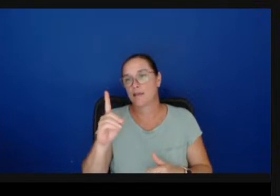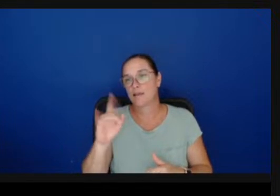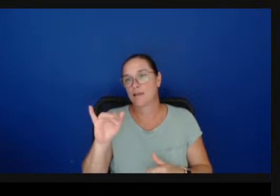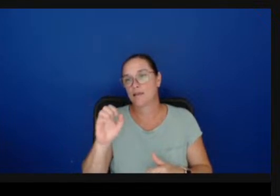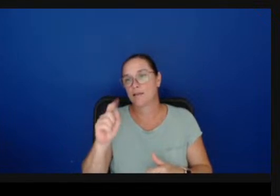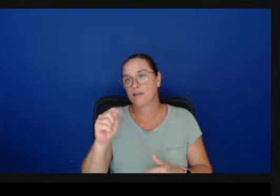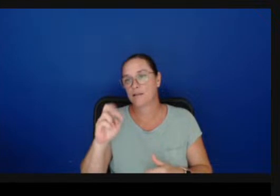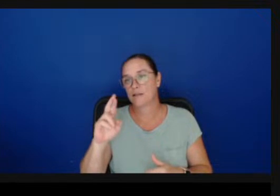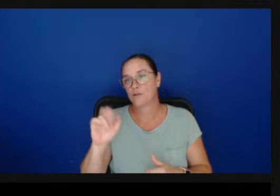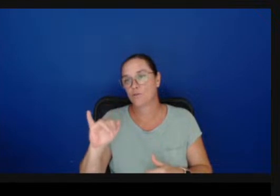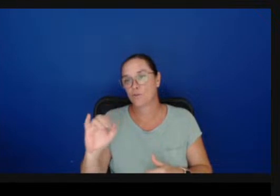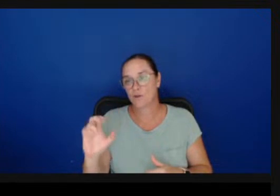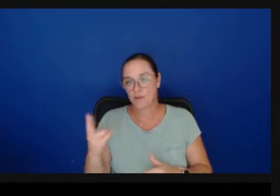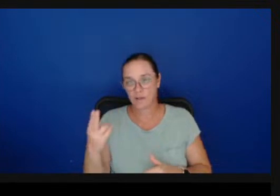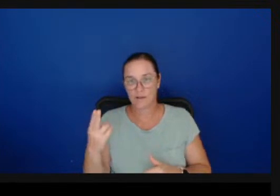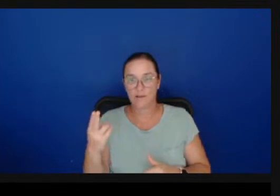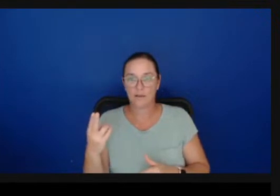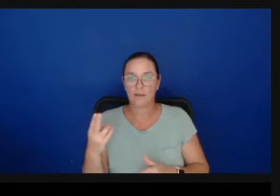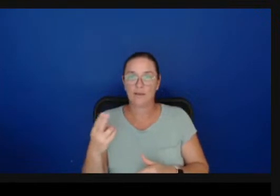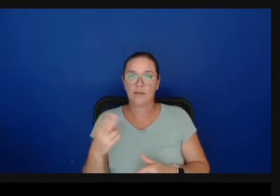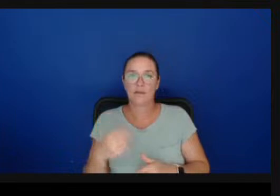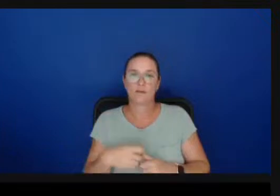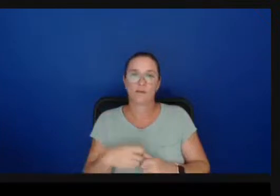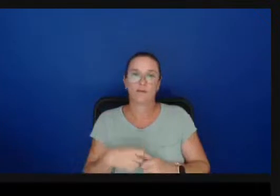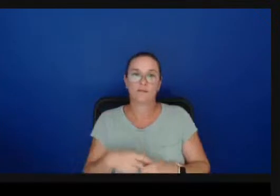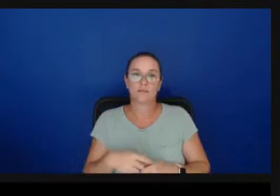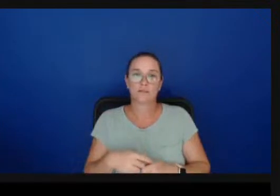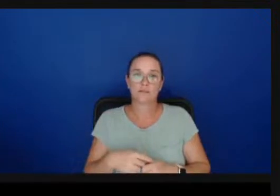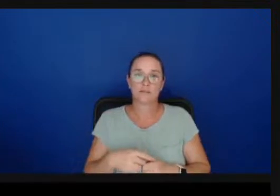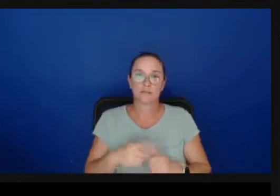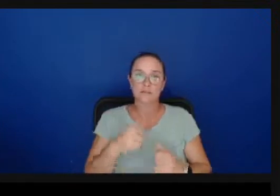saying how beneficial that actually is.